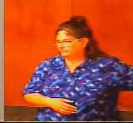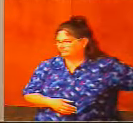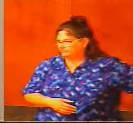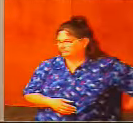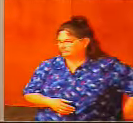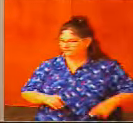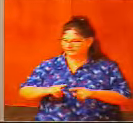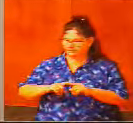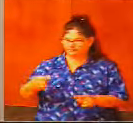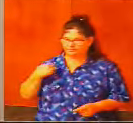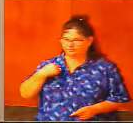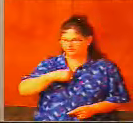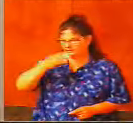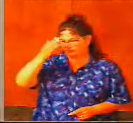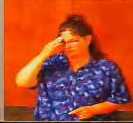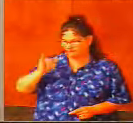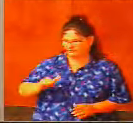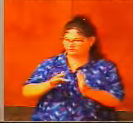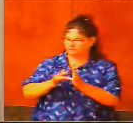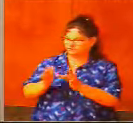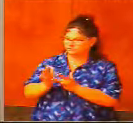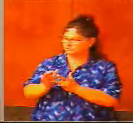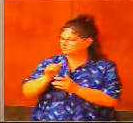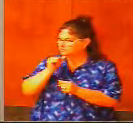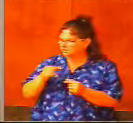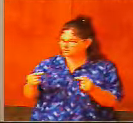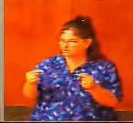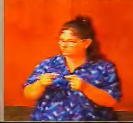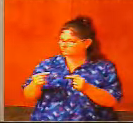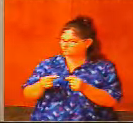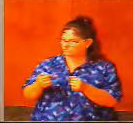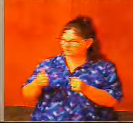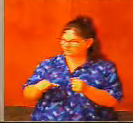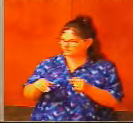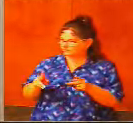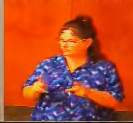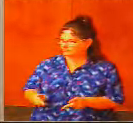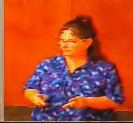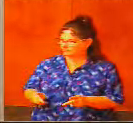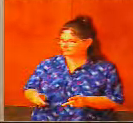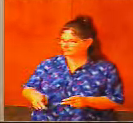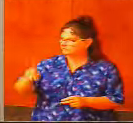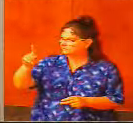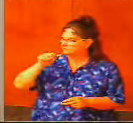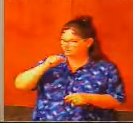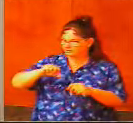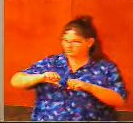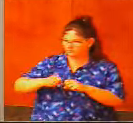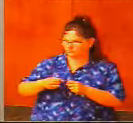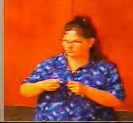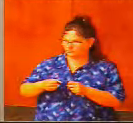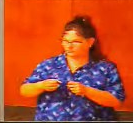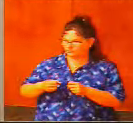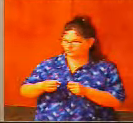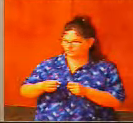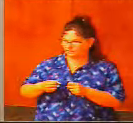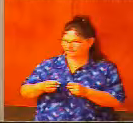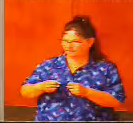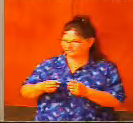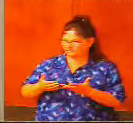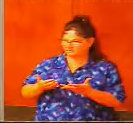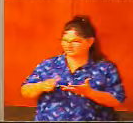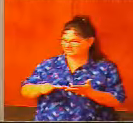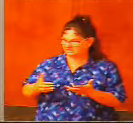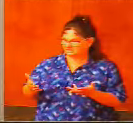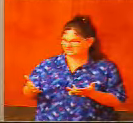But of course we know that Jesus wouldn't harm a fly. He wouldn't break a bruised reed, we're told.